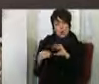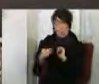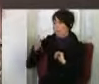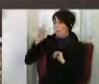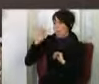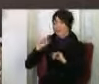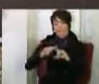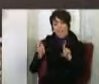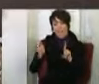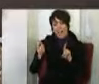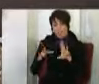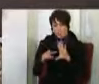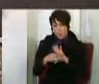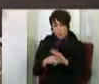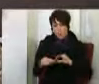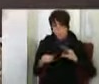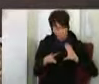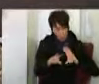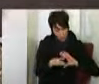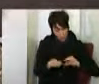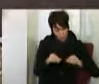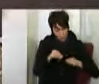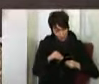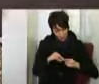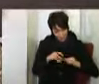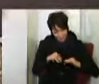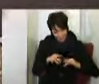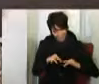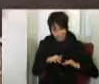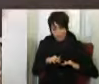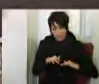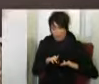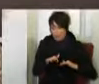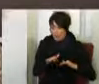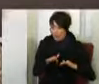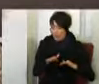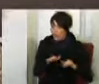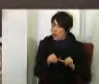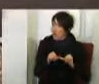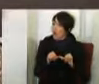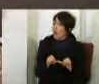but a story that continues to be in you and me. A story that